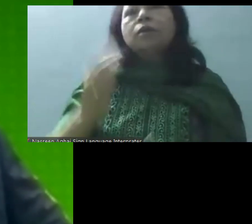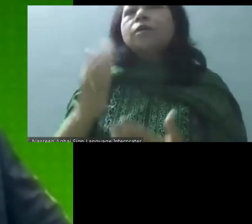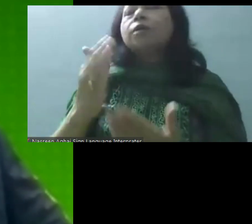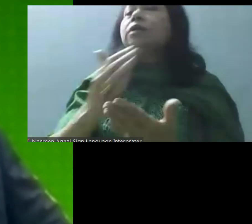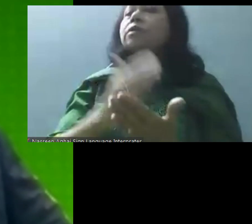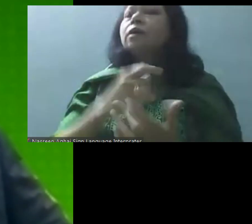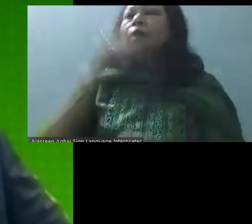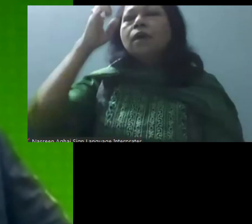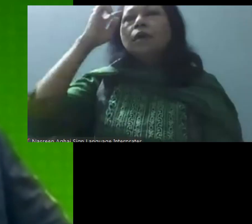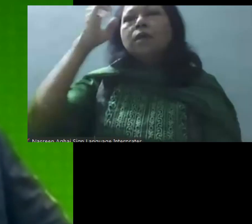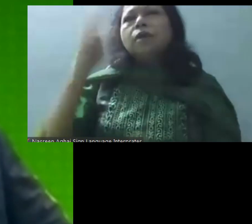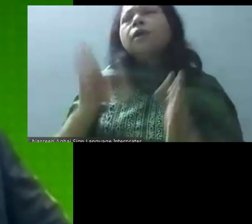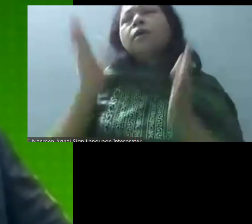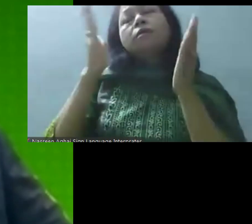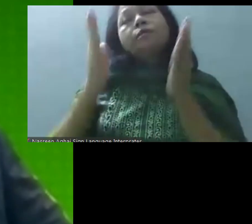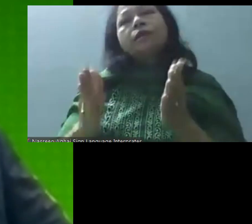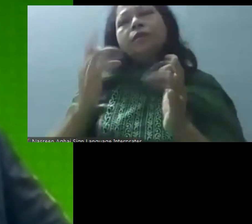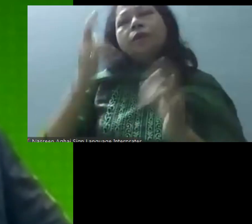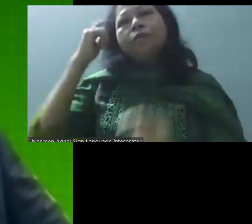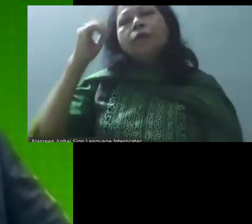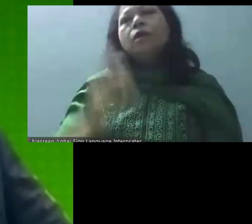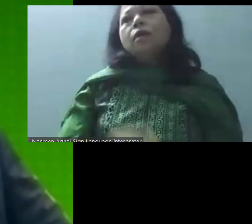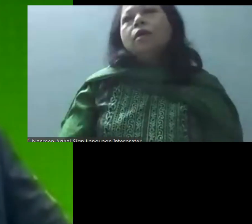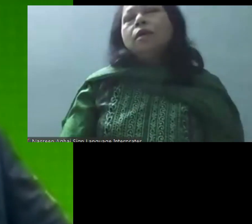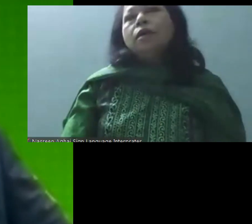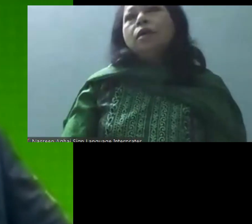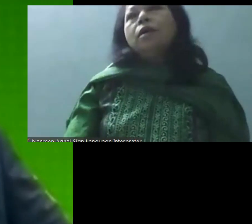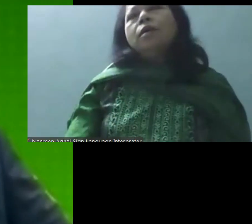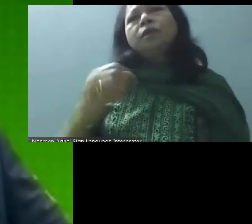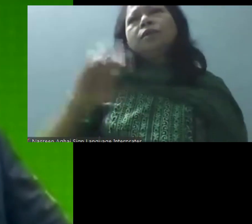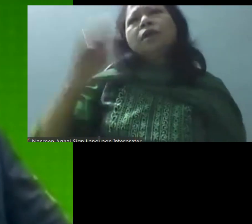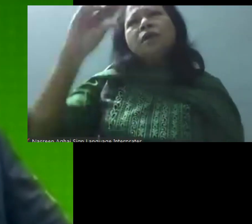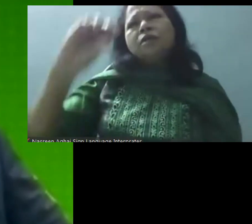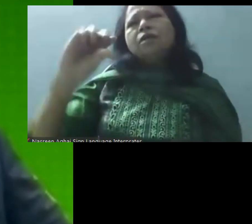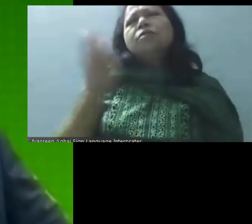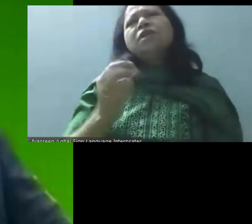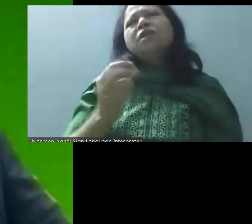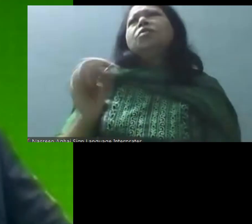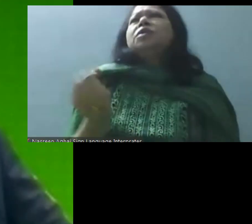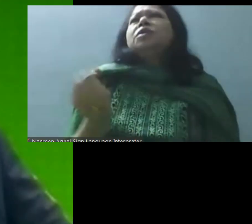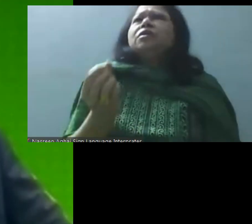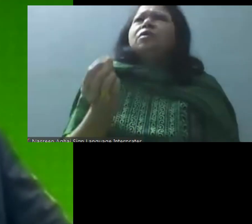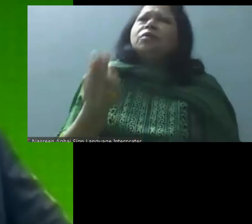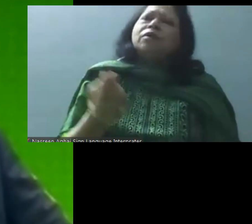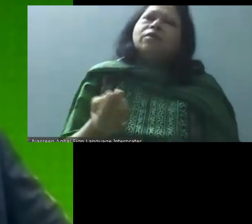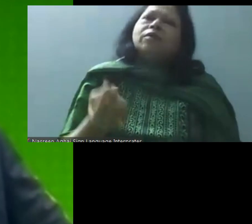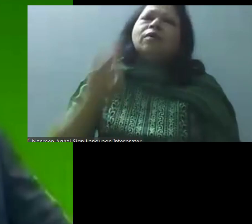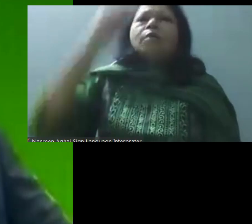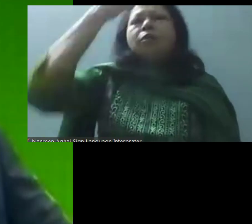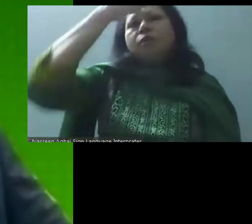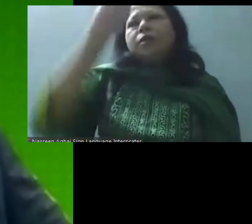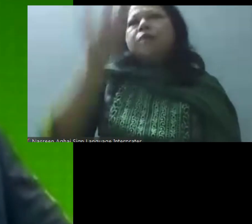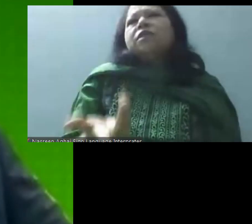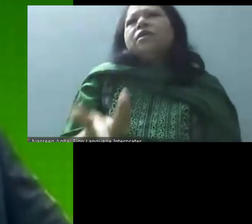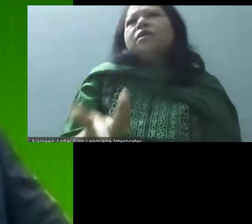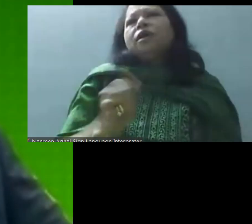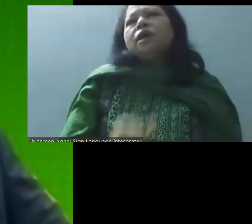during this time. Some of the reservations of the students, for example, the